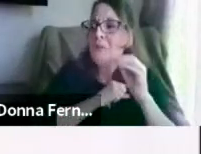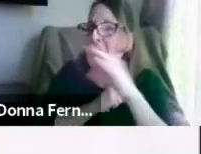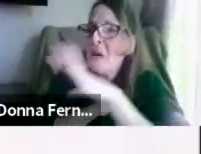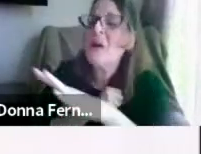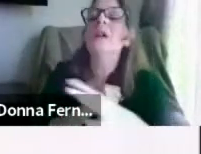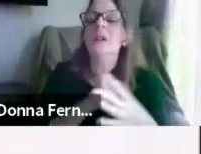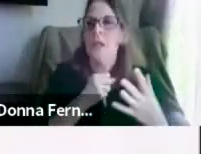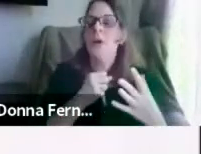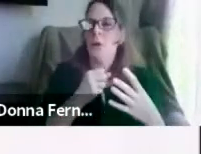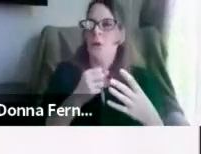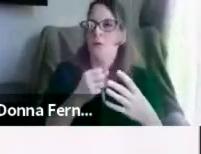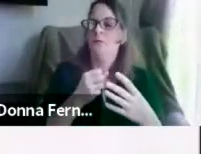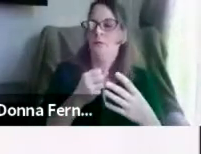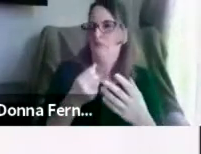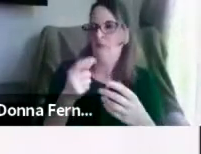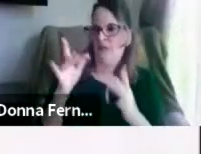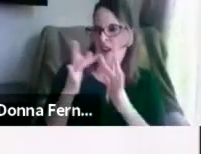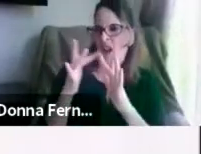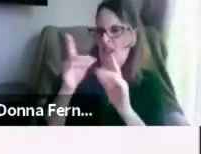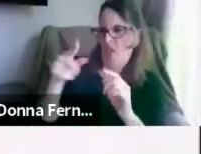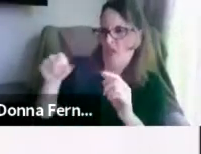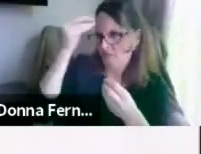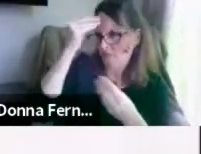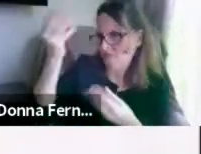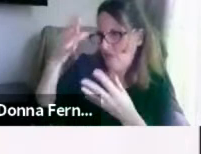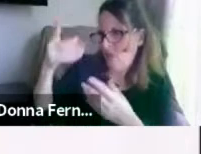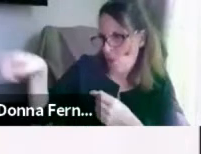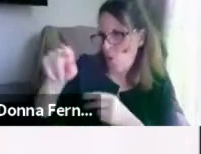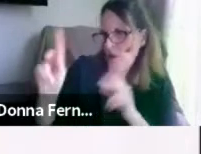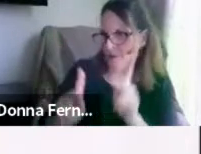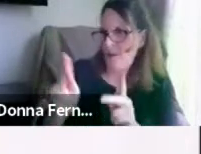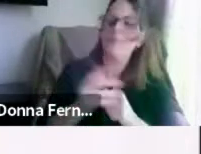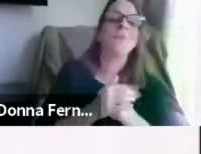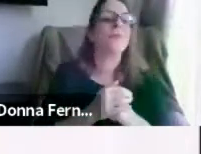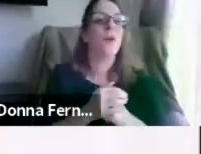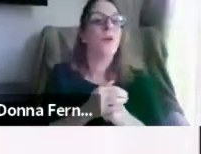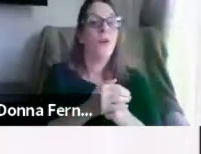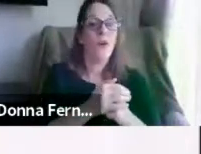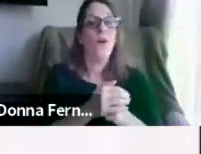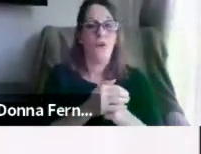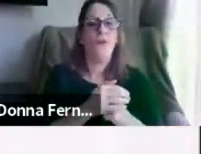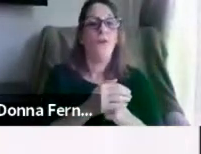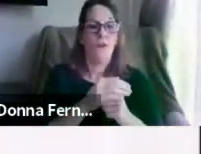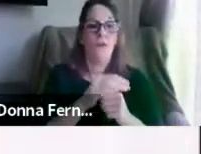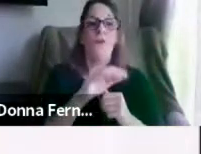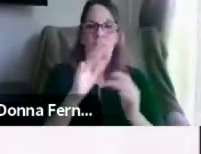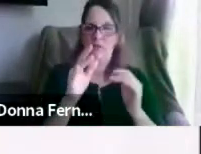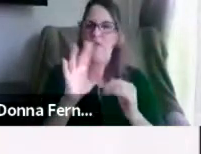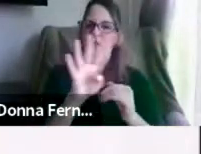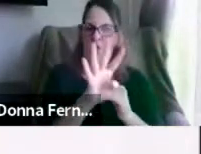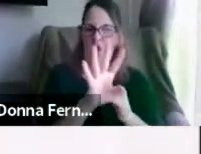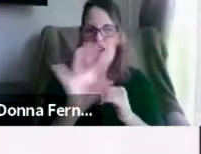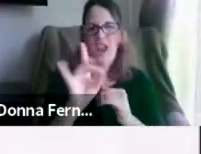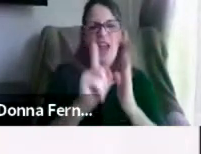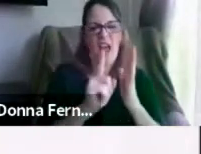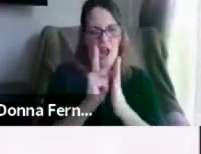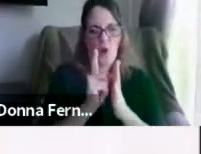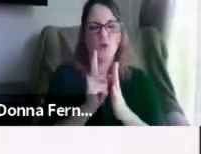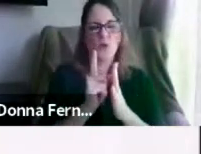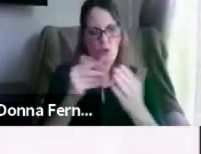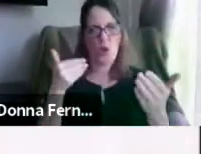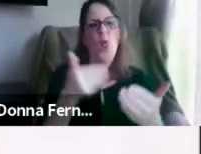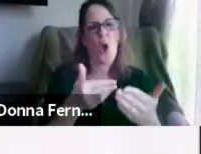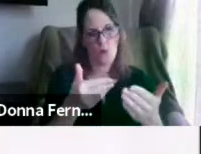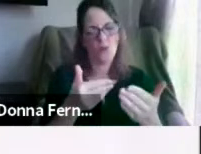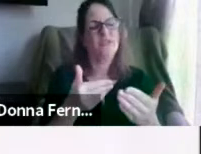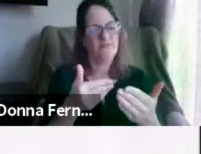anything. Close contacts for 48 hours prior to that diagnosis should also be considered